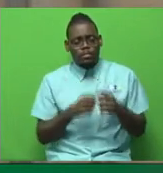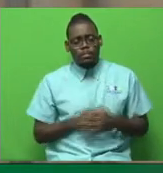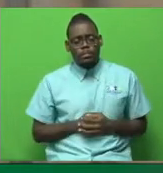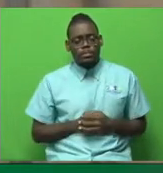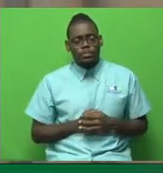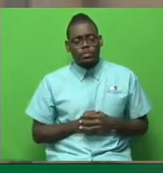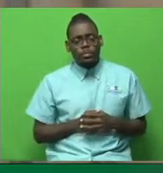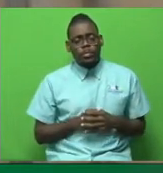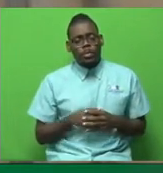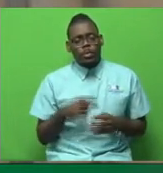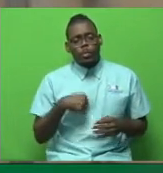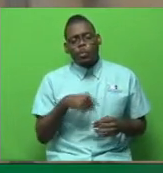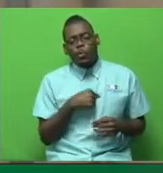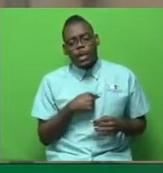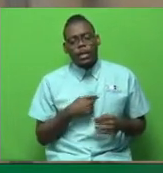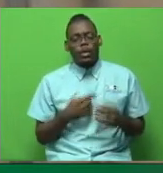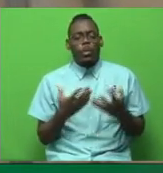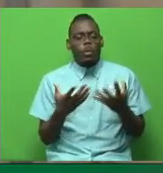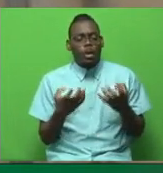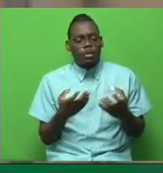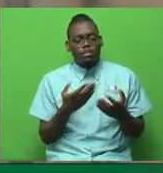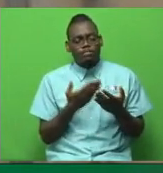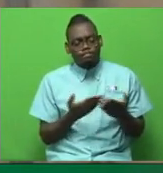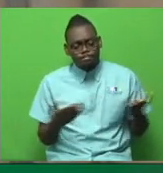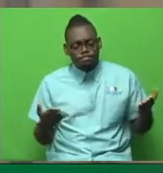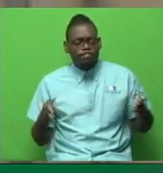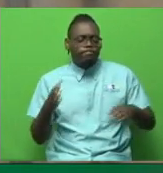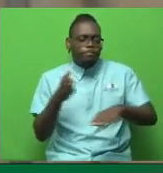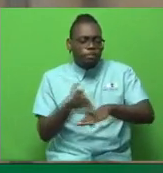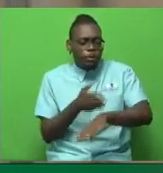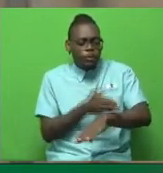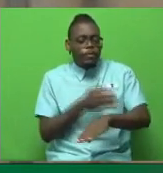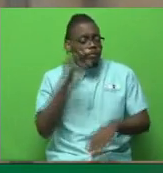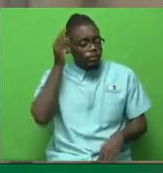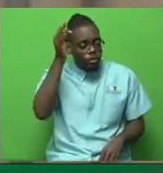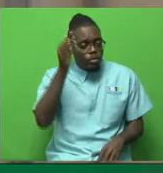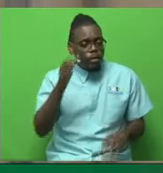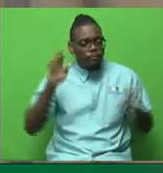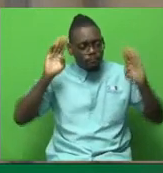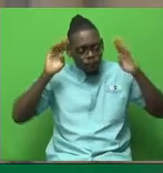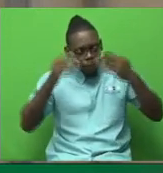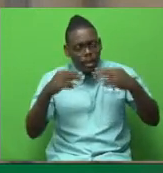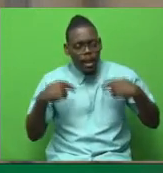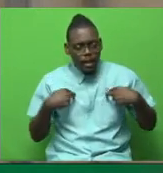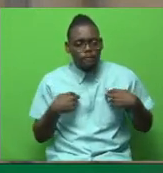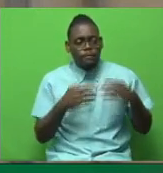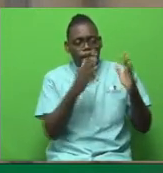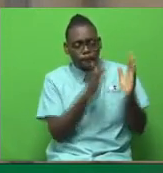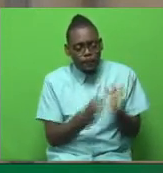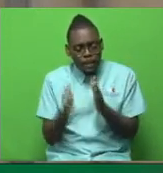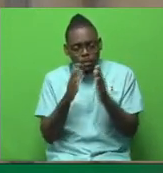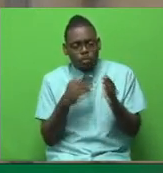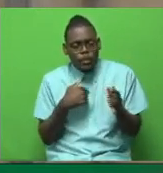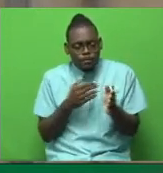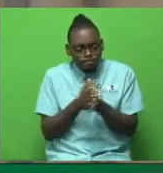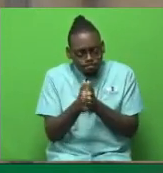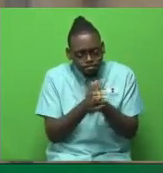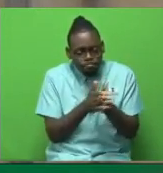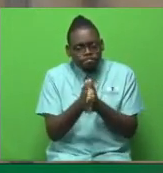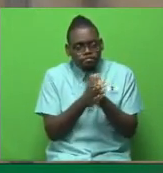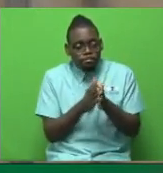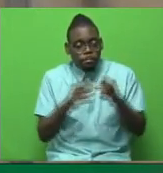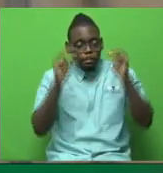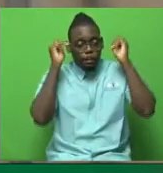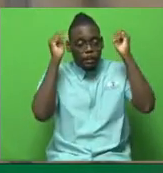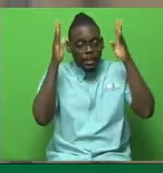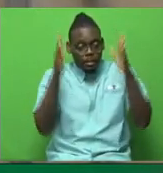improvements in these areas as we move along he has a plan that he is working and we are looking forward to that the minister of sport and